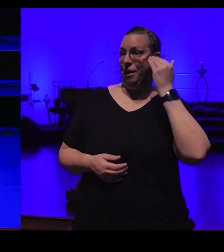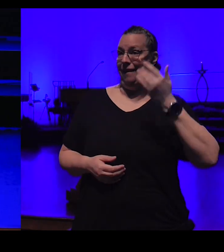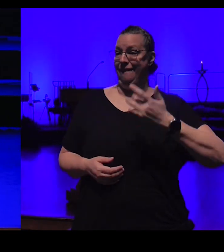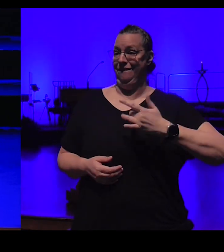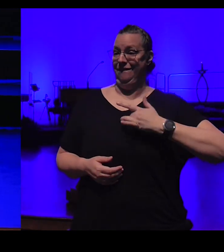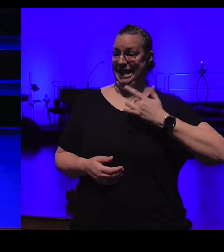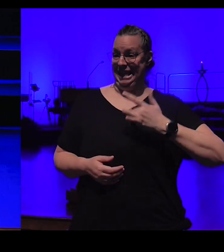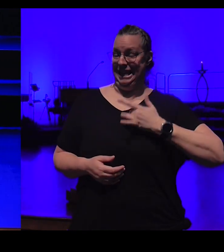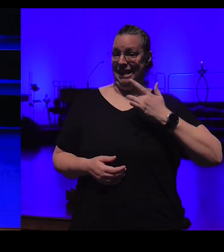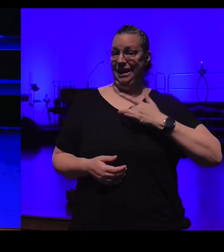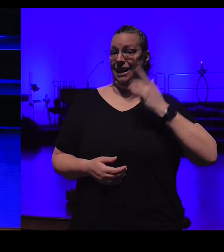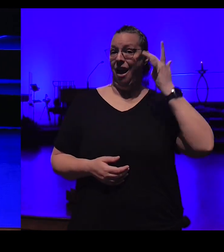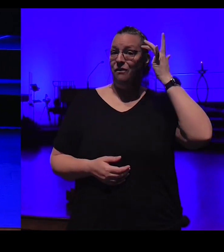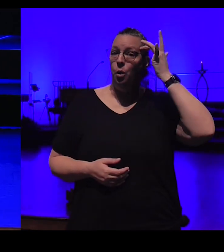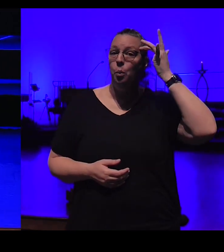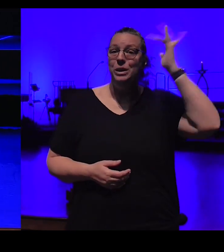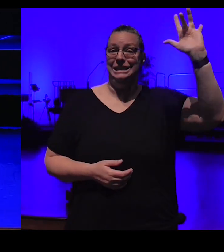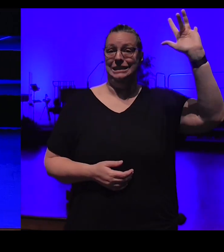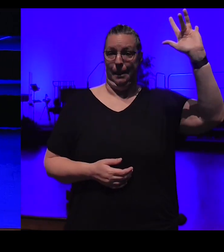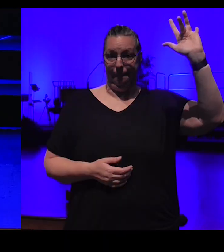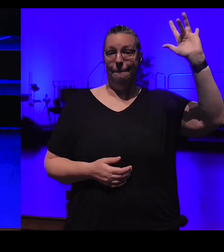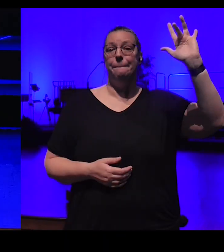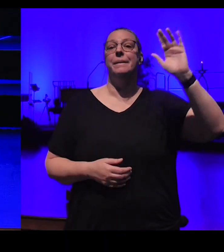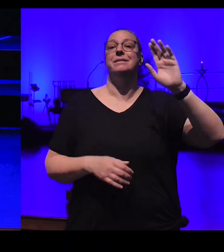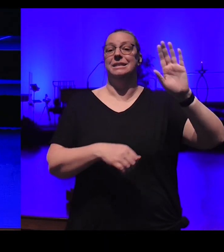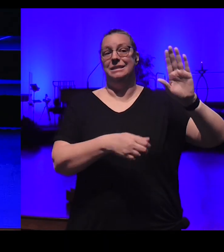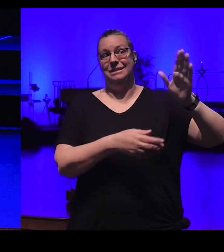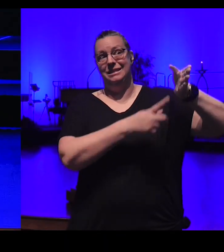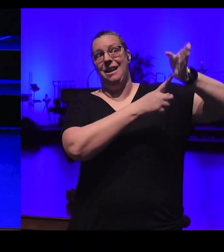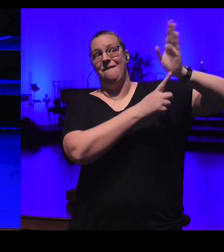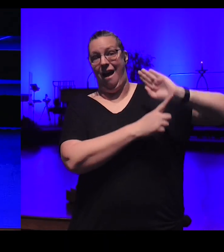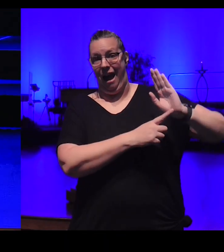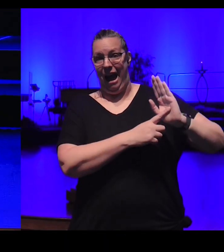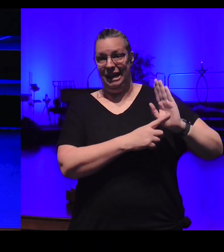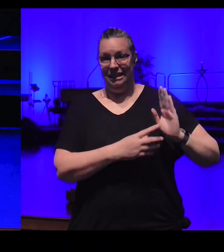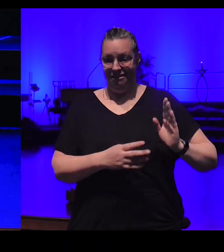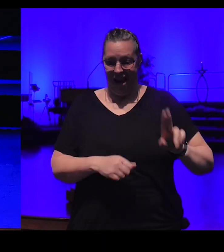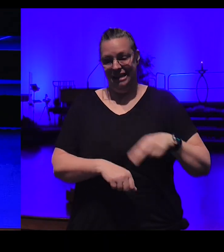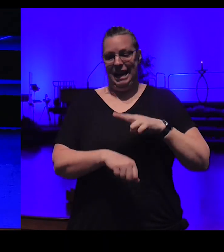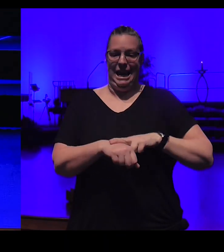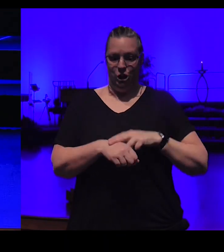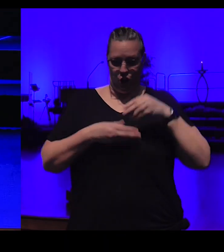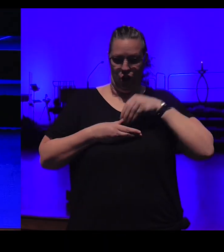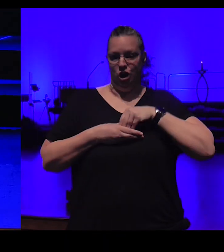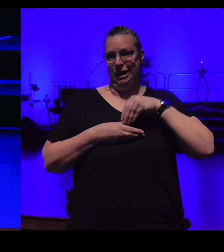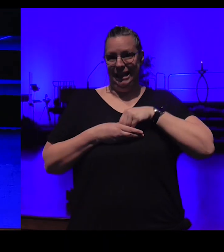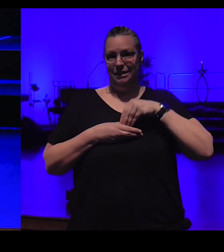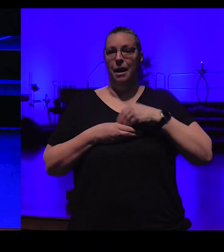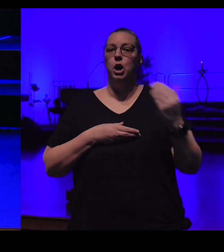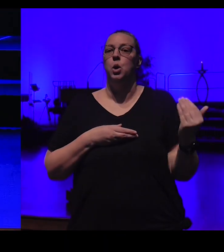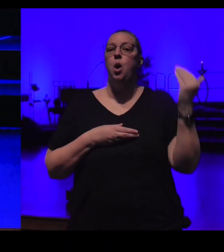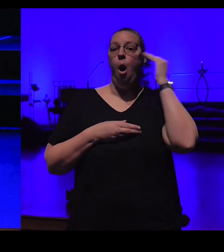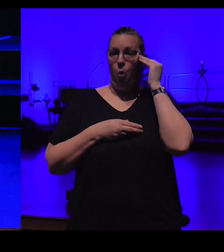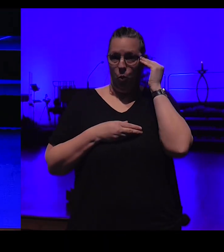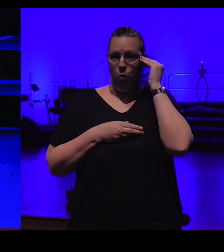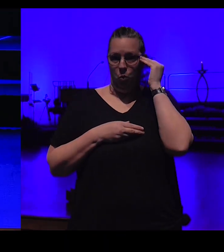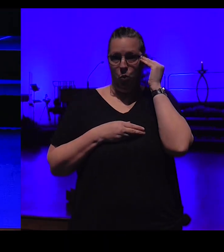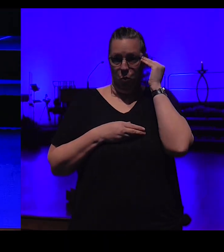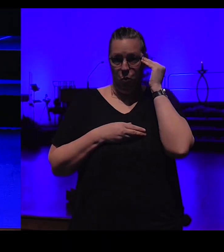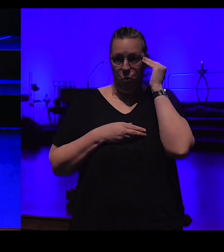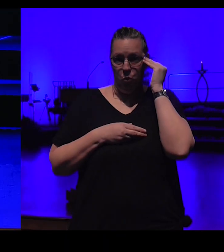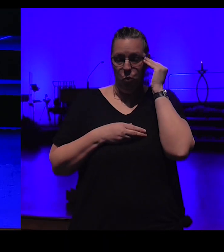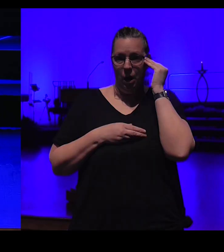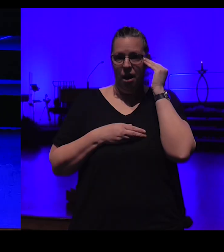of wisdom, of the divine nature, the divine spark within each one of us, the knowing of that. And sometimes